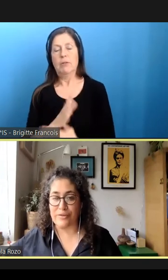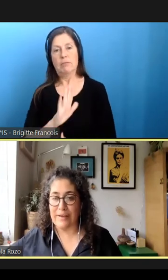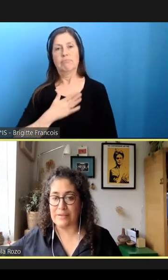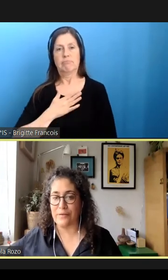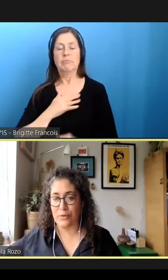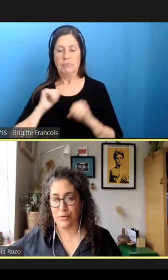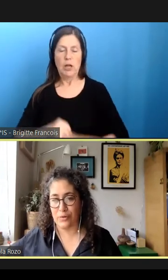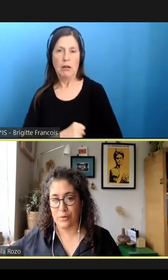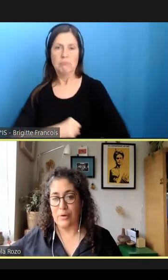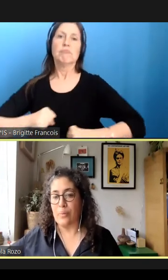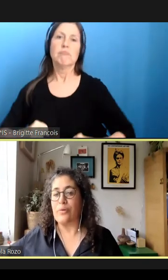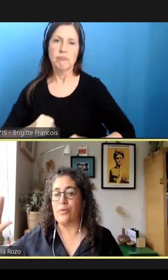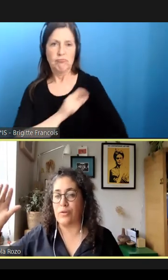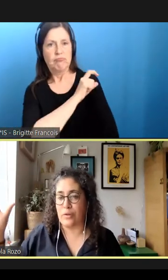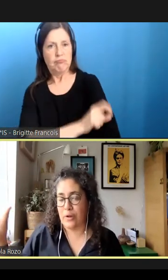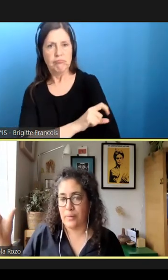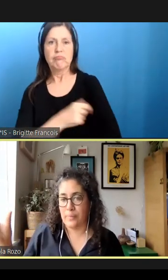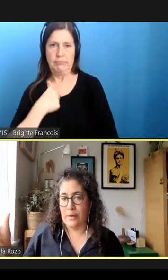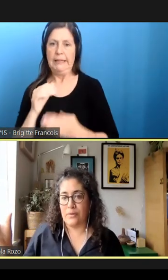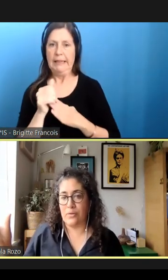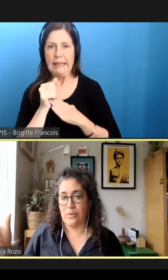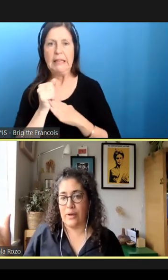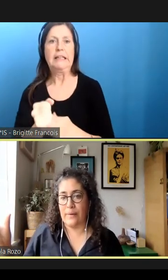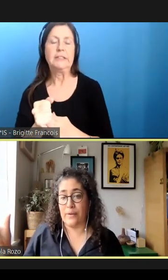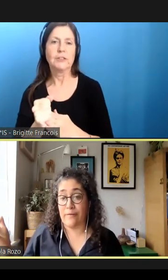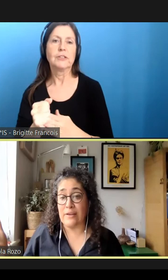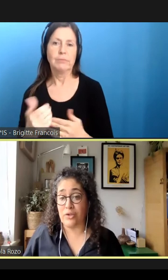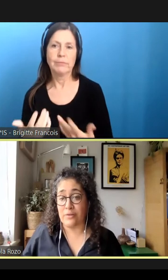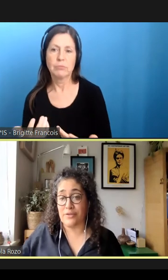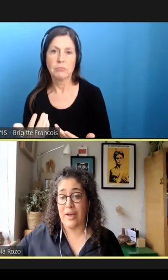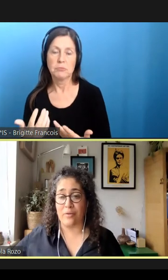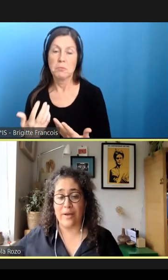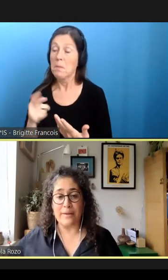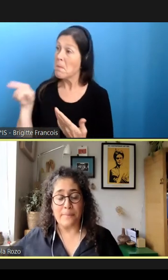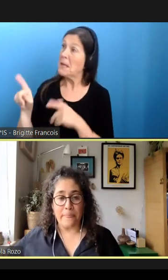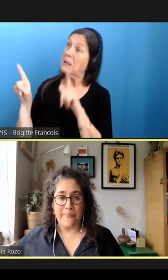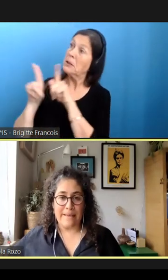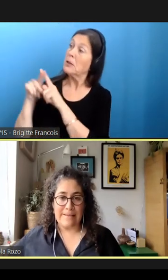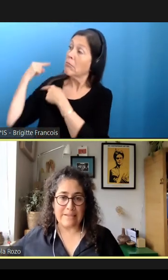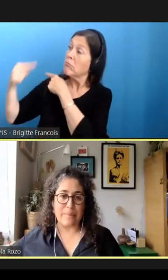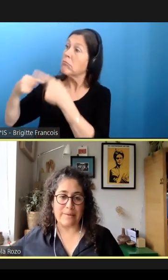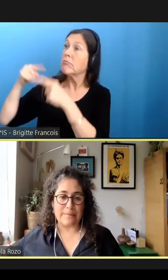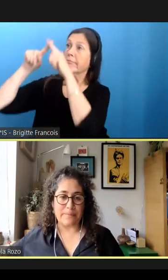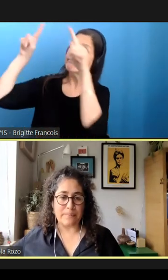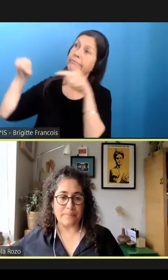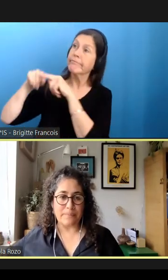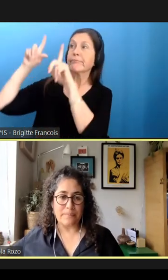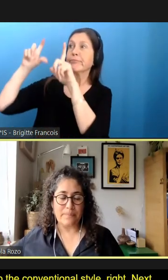as alternatives to the conventional style, right? Next,